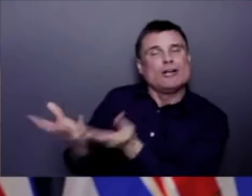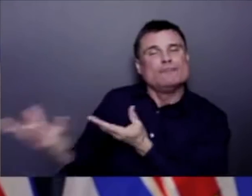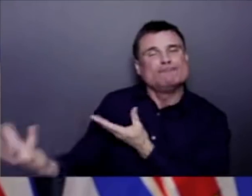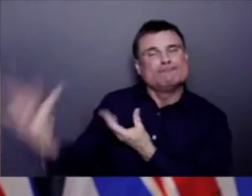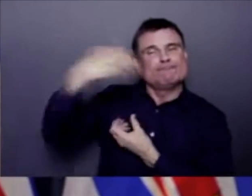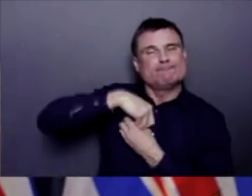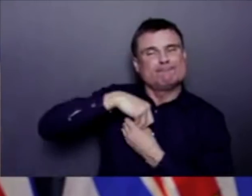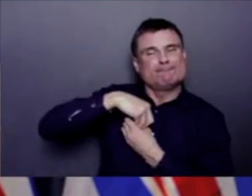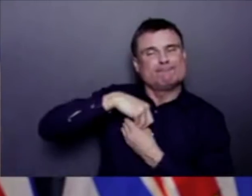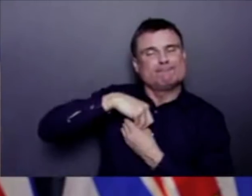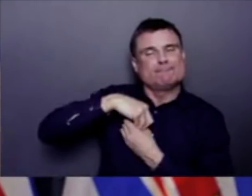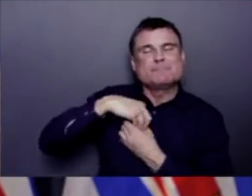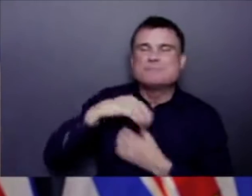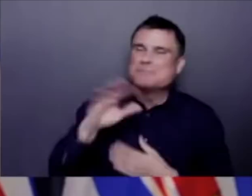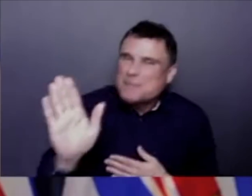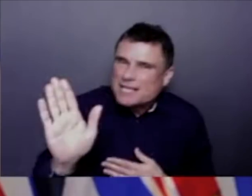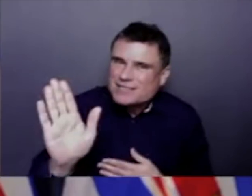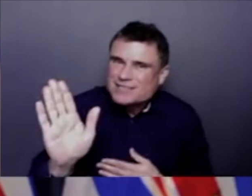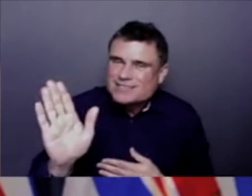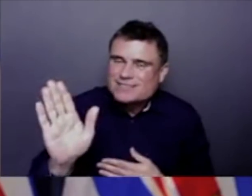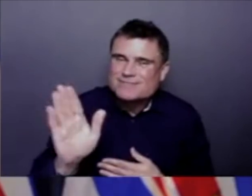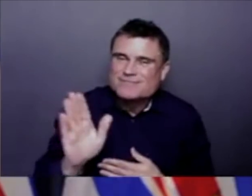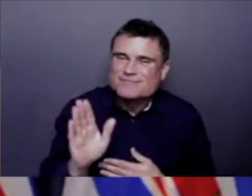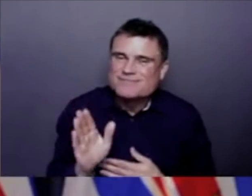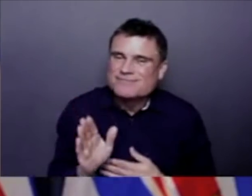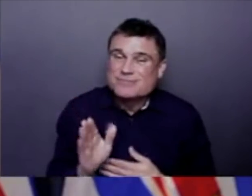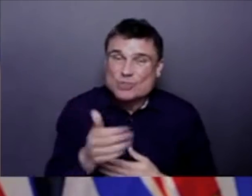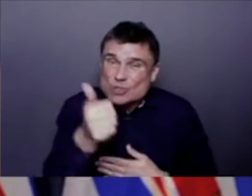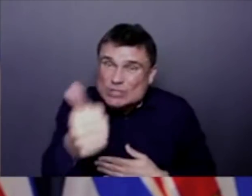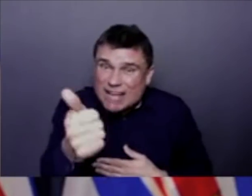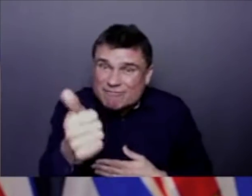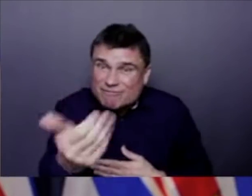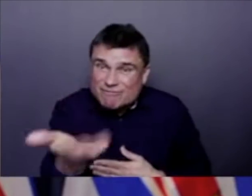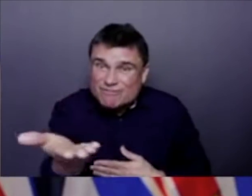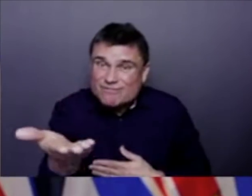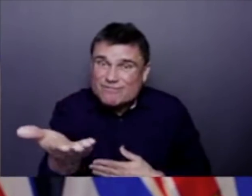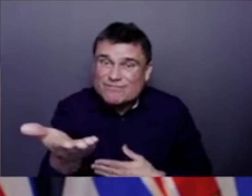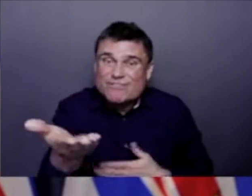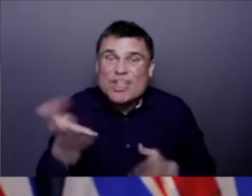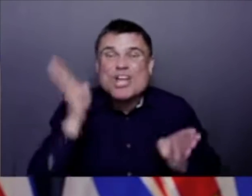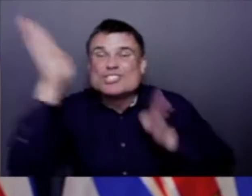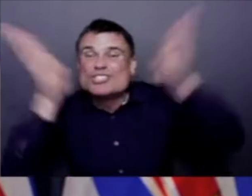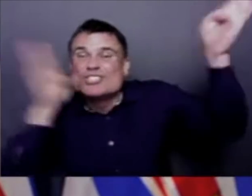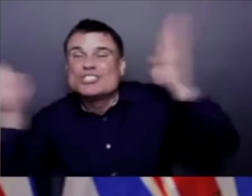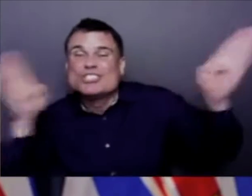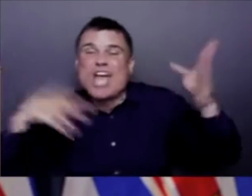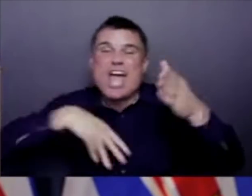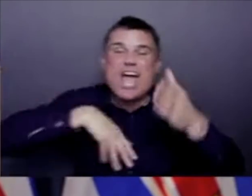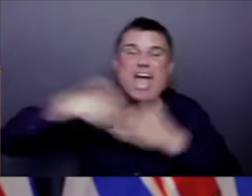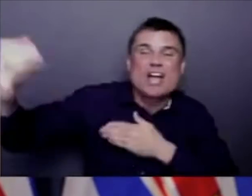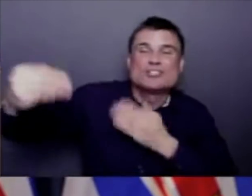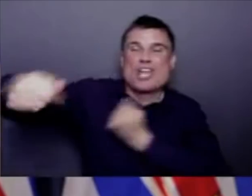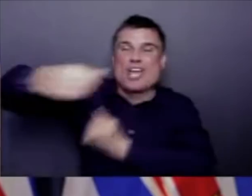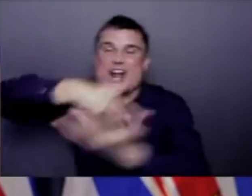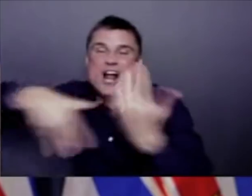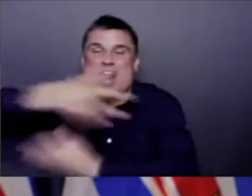respond to what we've seen in 2020, and to ensure